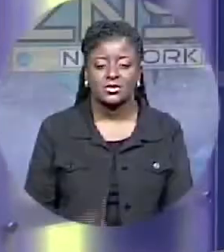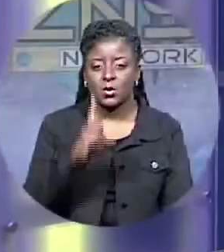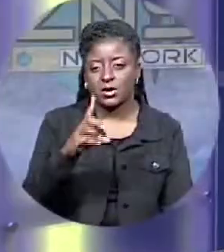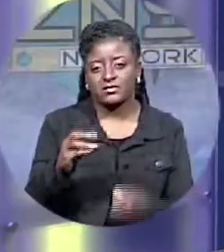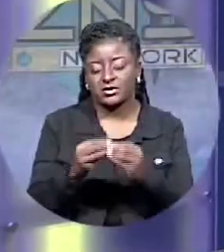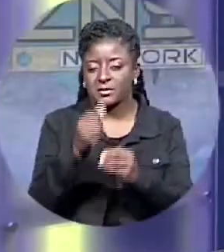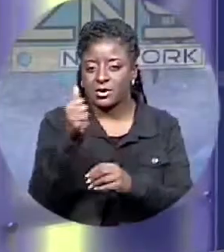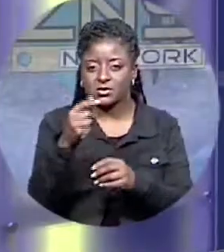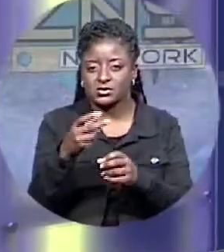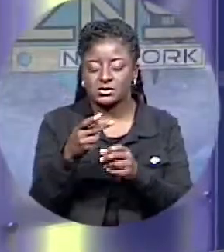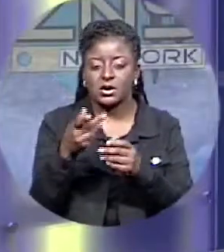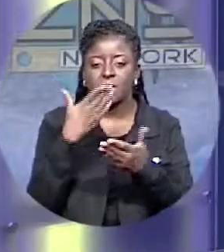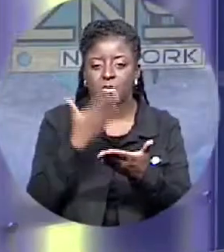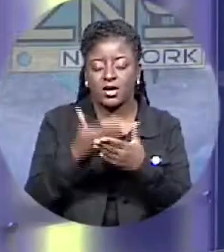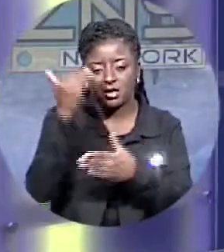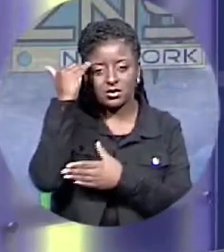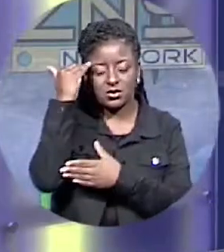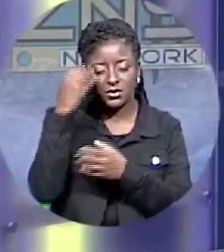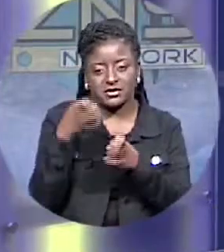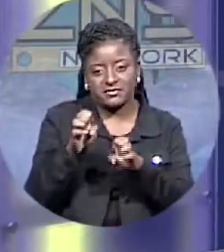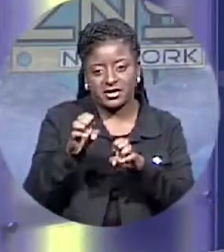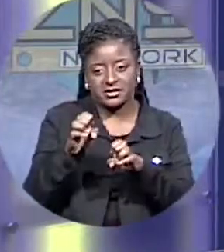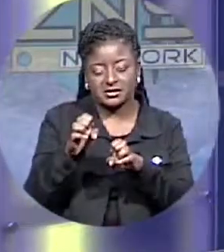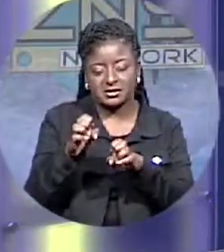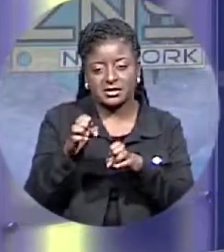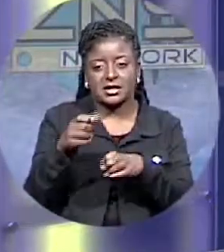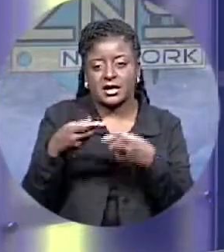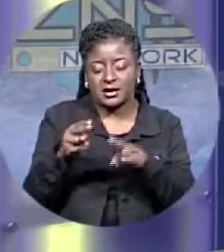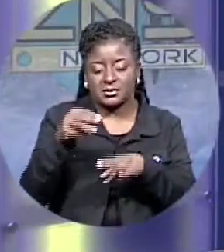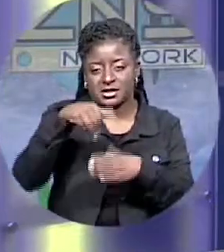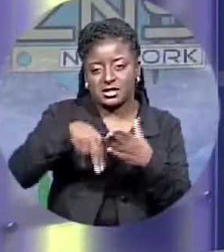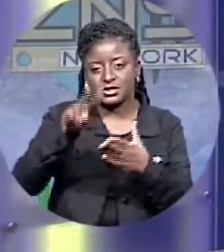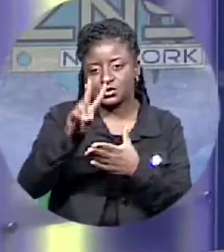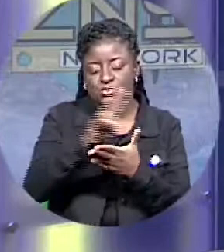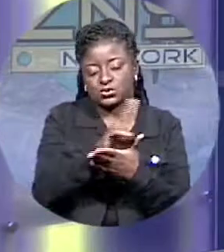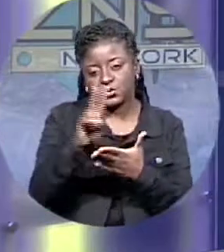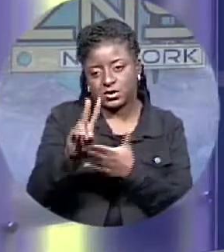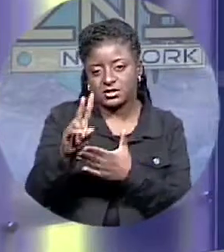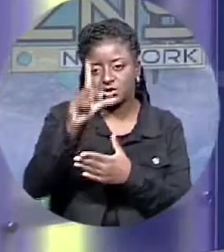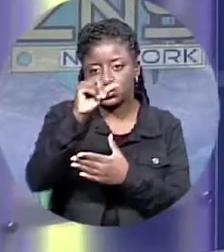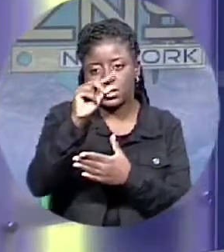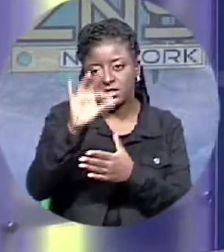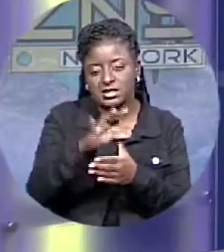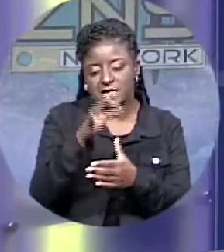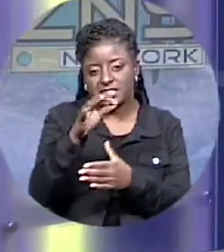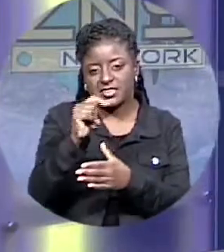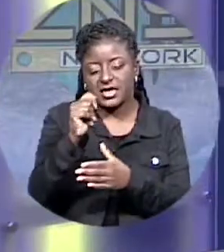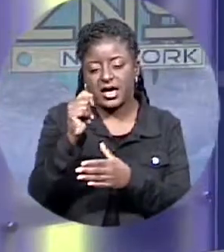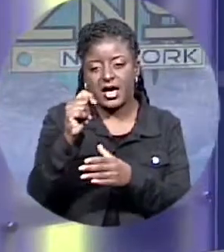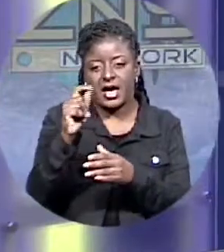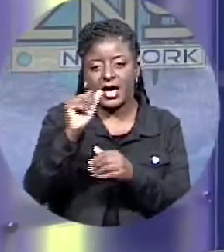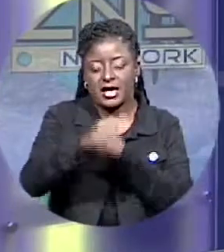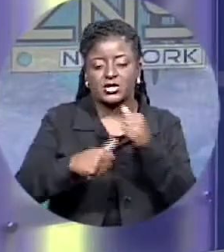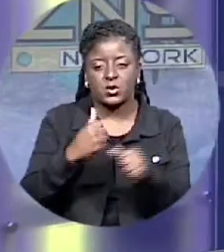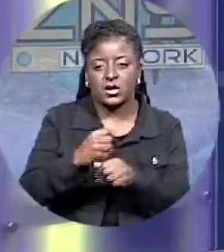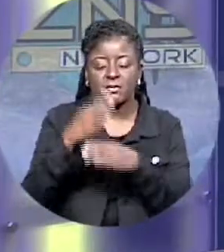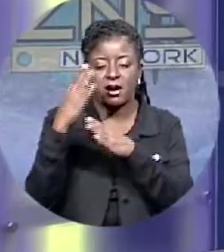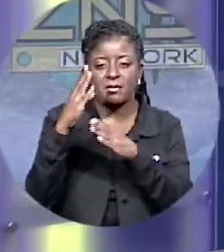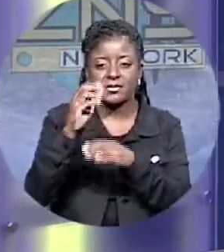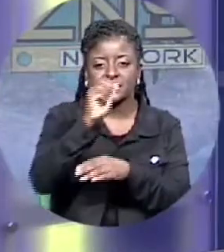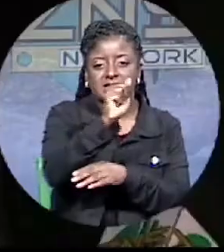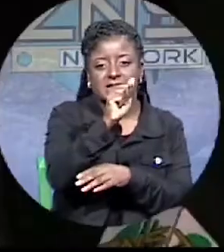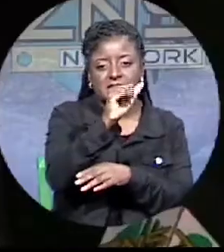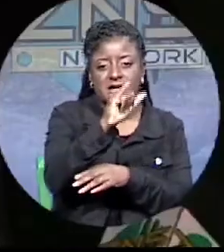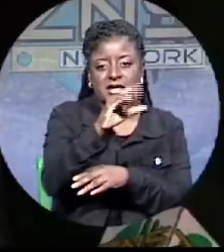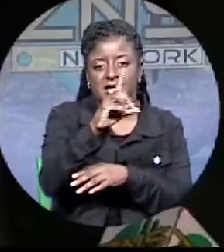One of the most popular events on the social calendar will be held in about 2 weeks. The 20th annual Bahamas AIDS Foundation Red Ribbon Ball will be